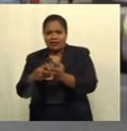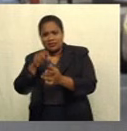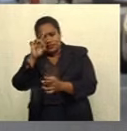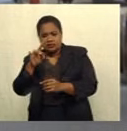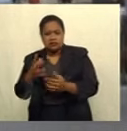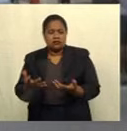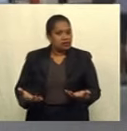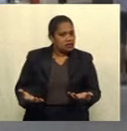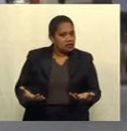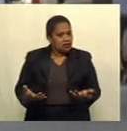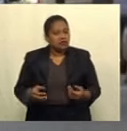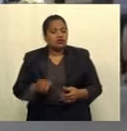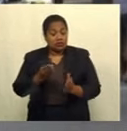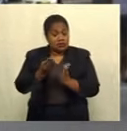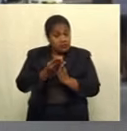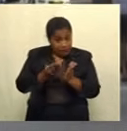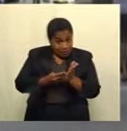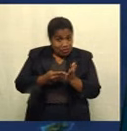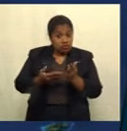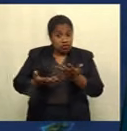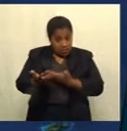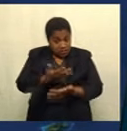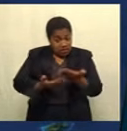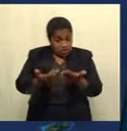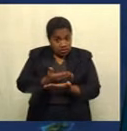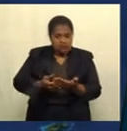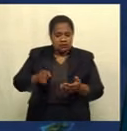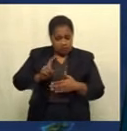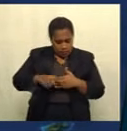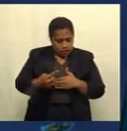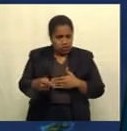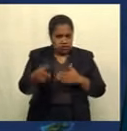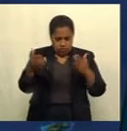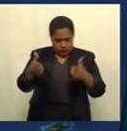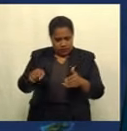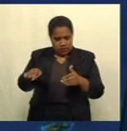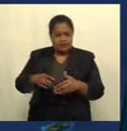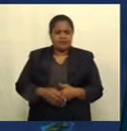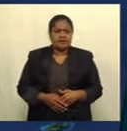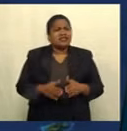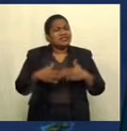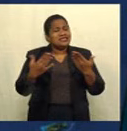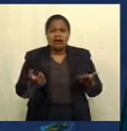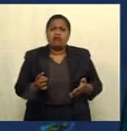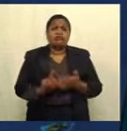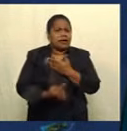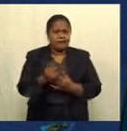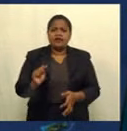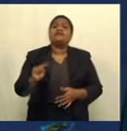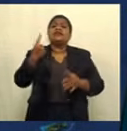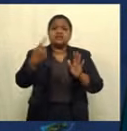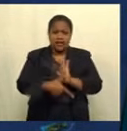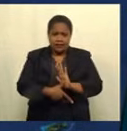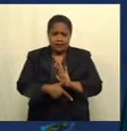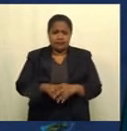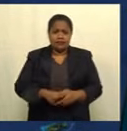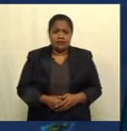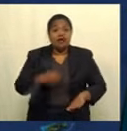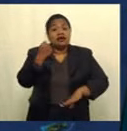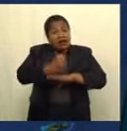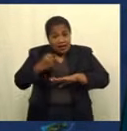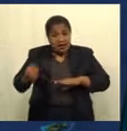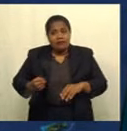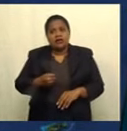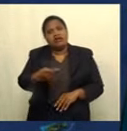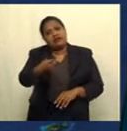virtual budget consultations that continue. It was like first time that the government has invited